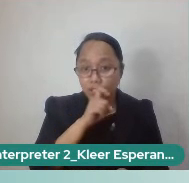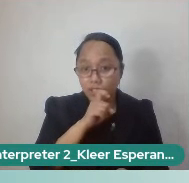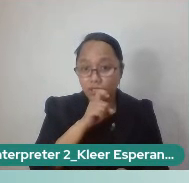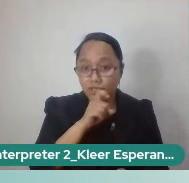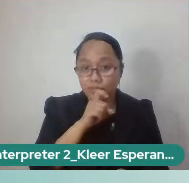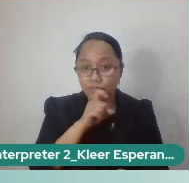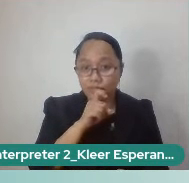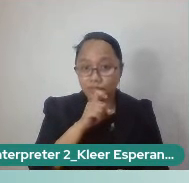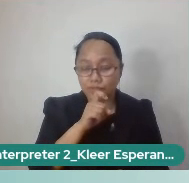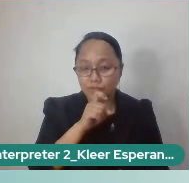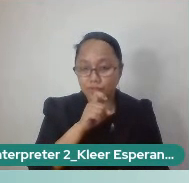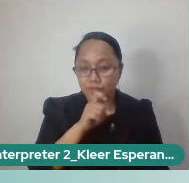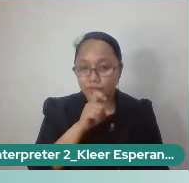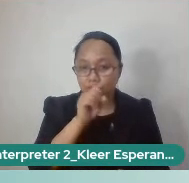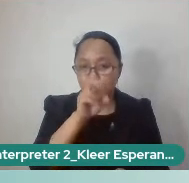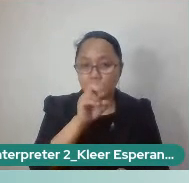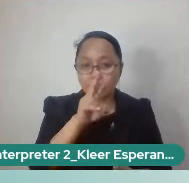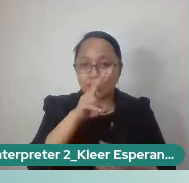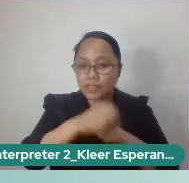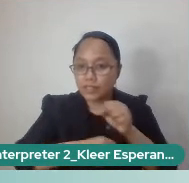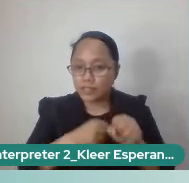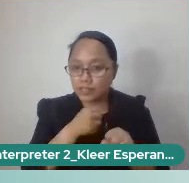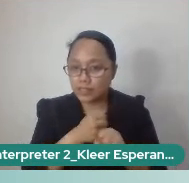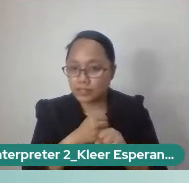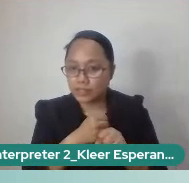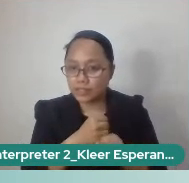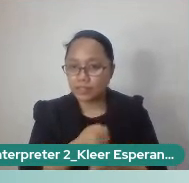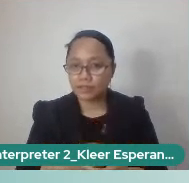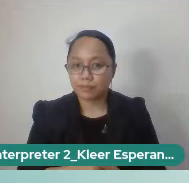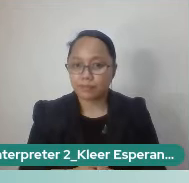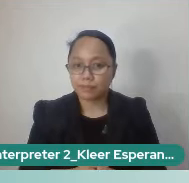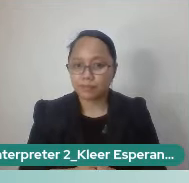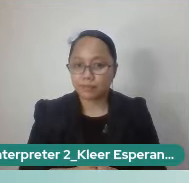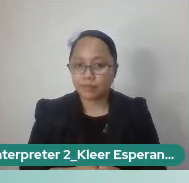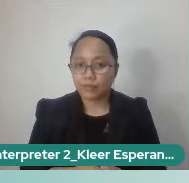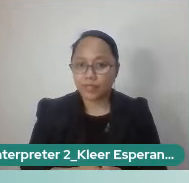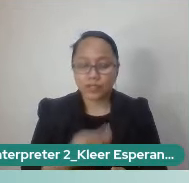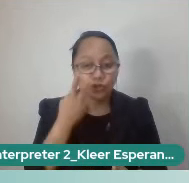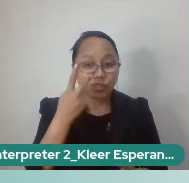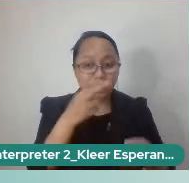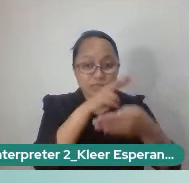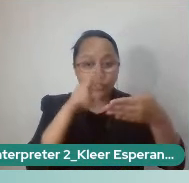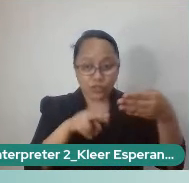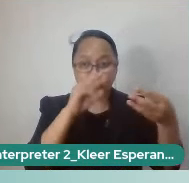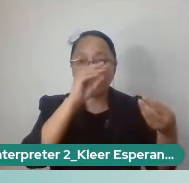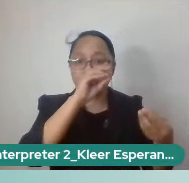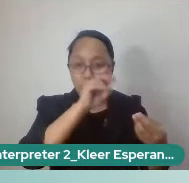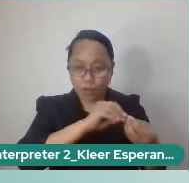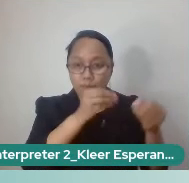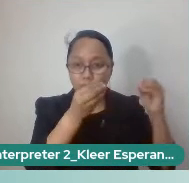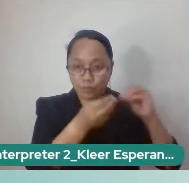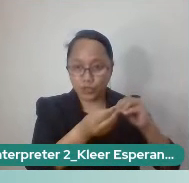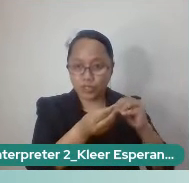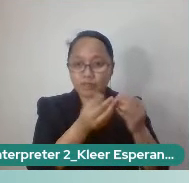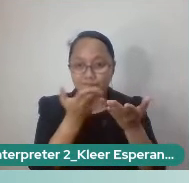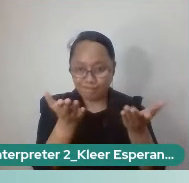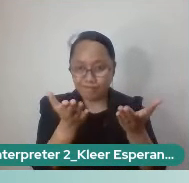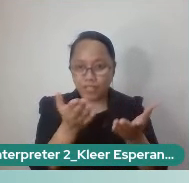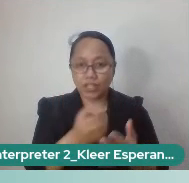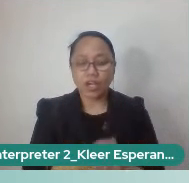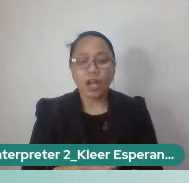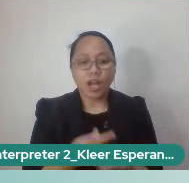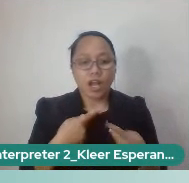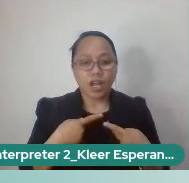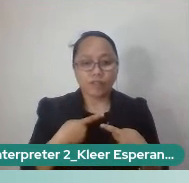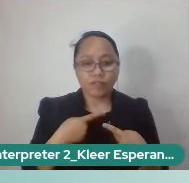reductions in cervical cancer incidence and mortality of around 29 to 36% would be conceivable, and that this would also